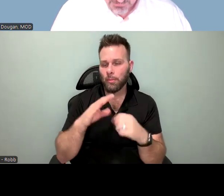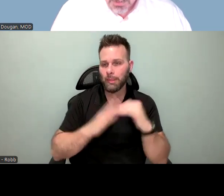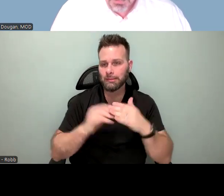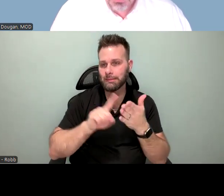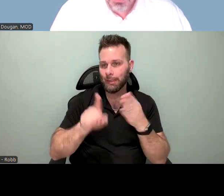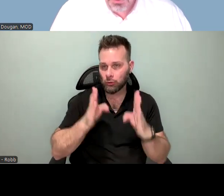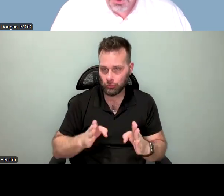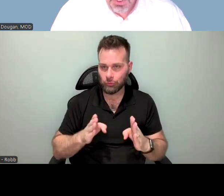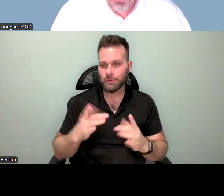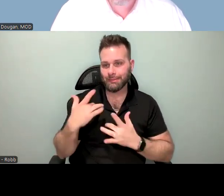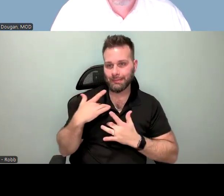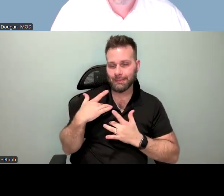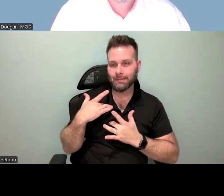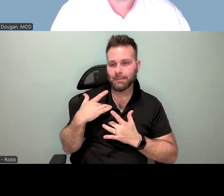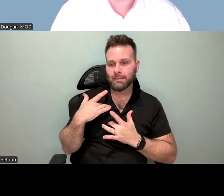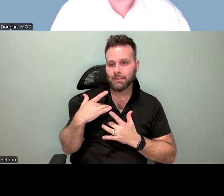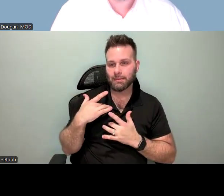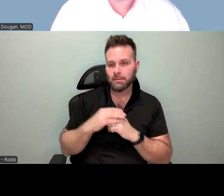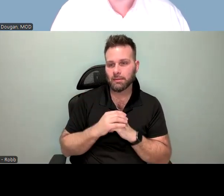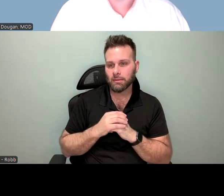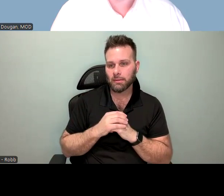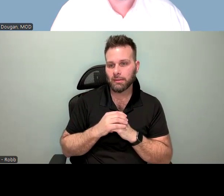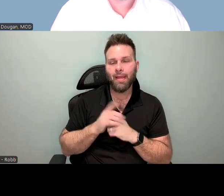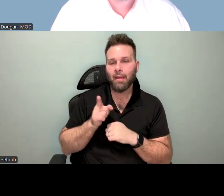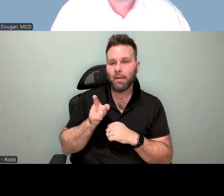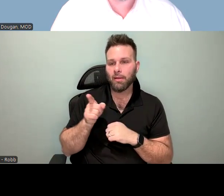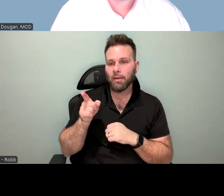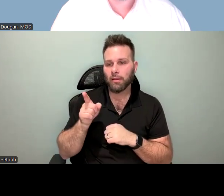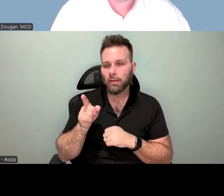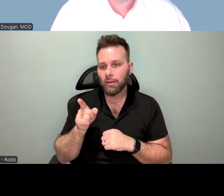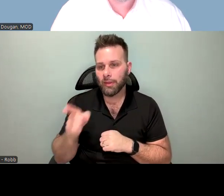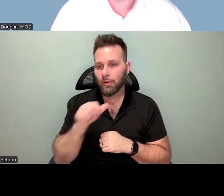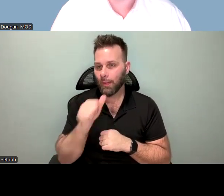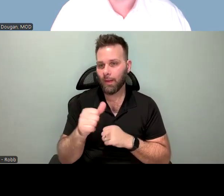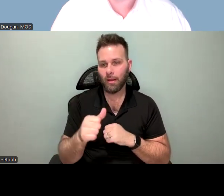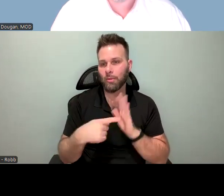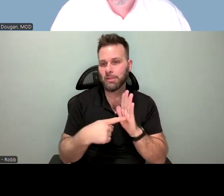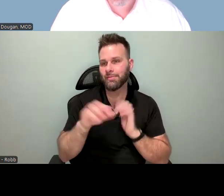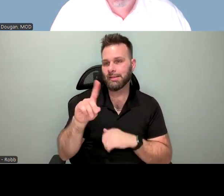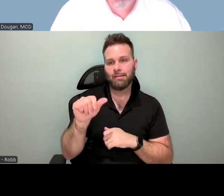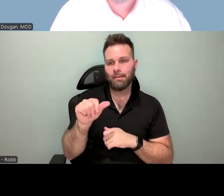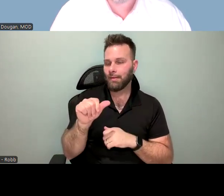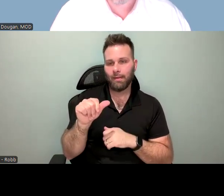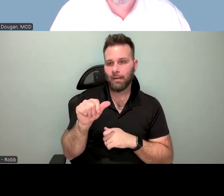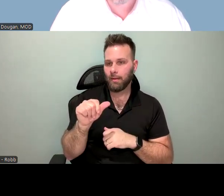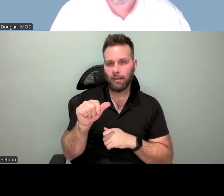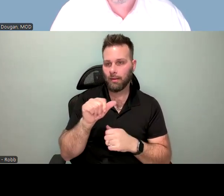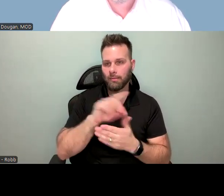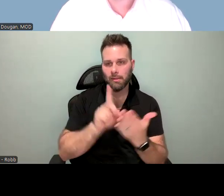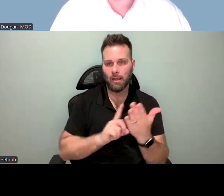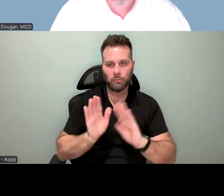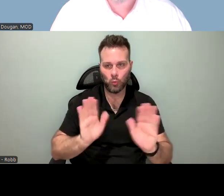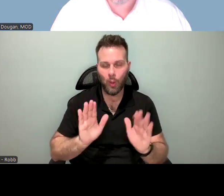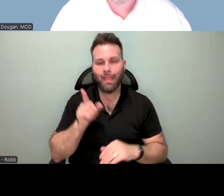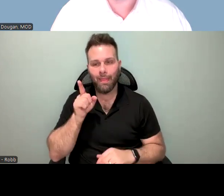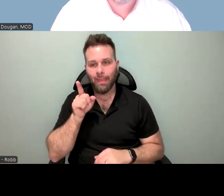local building inspectors are not enforcers of the ADA design standards. They are only enforcing the state building codes,